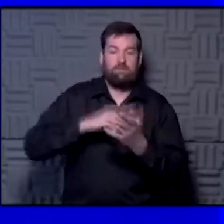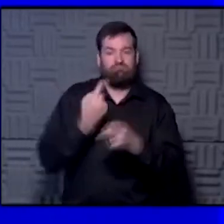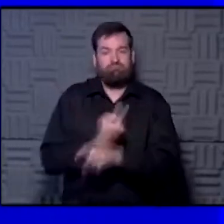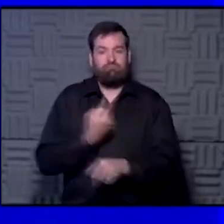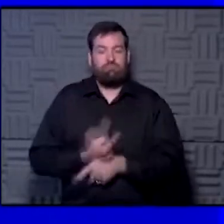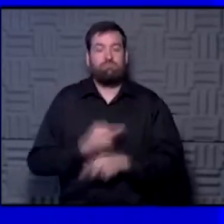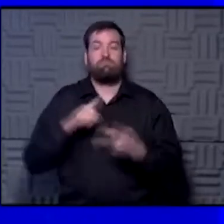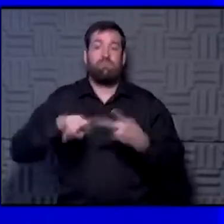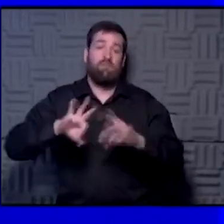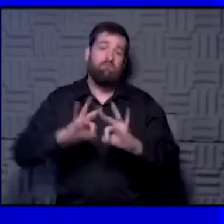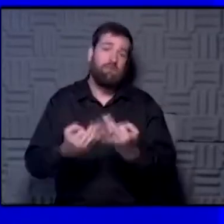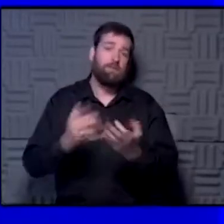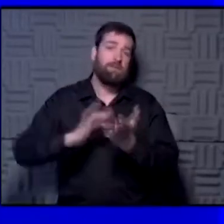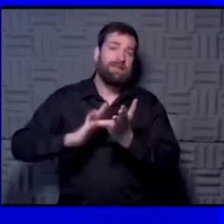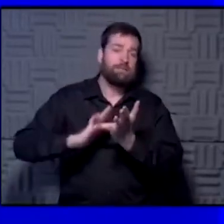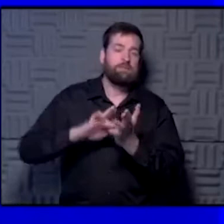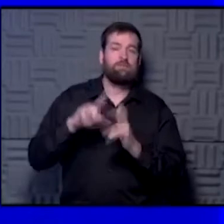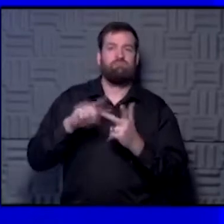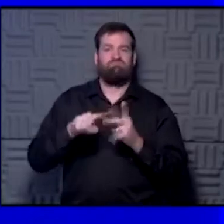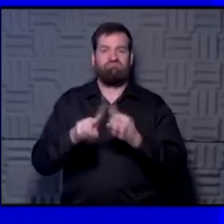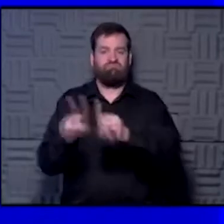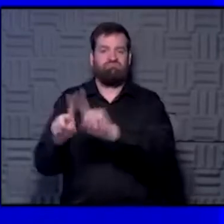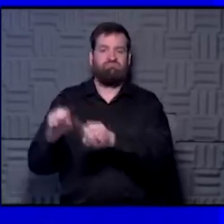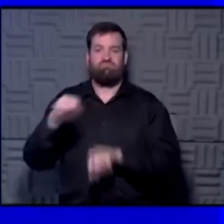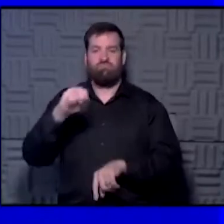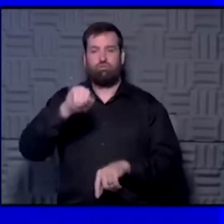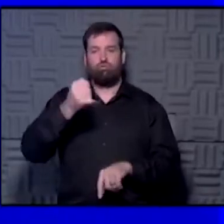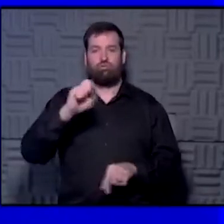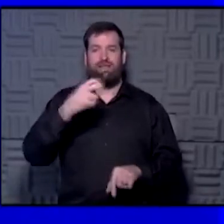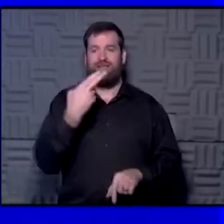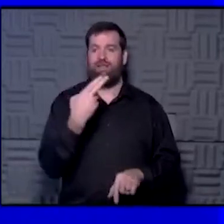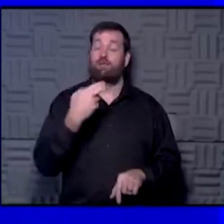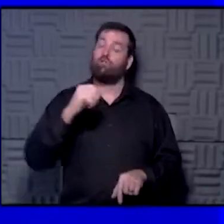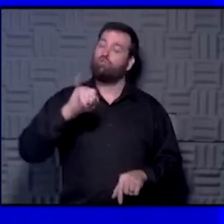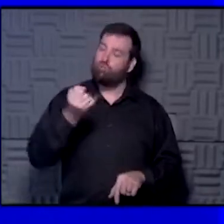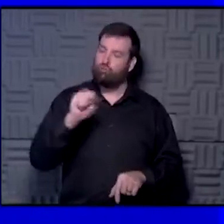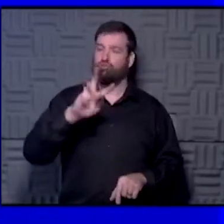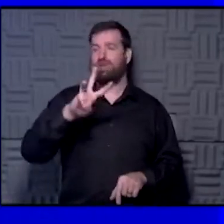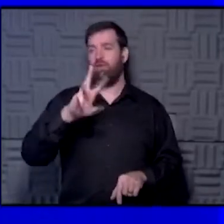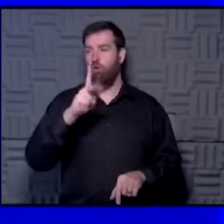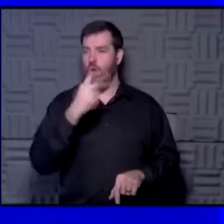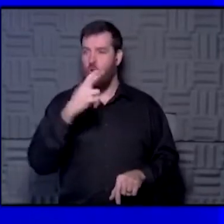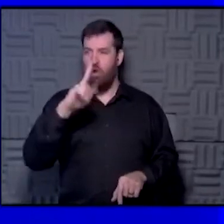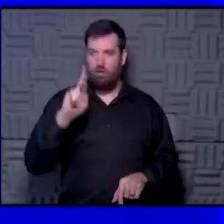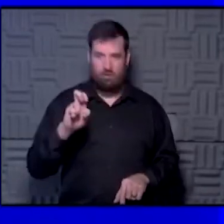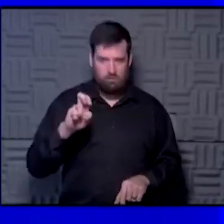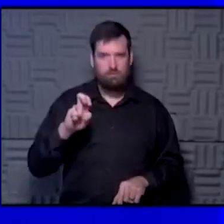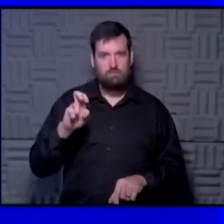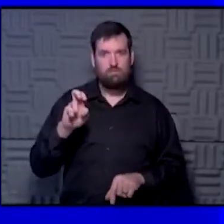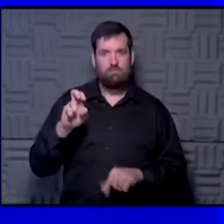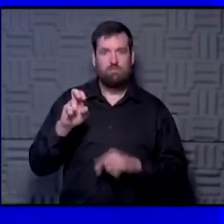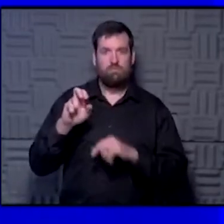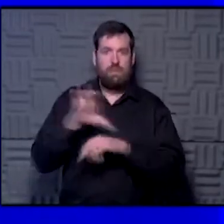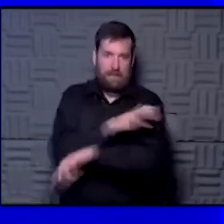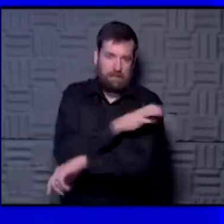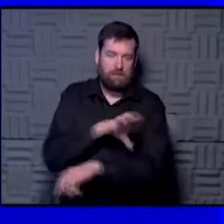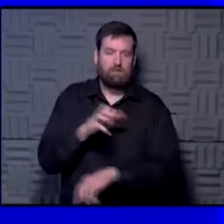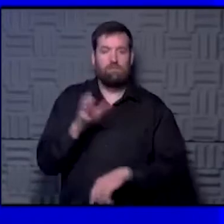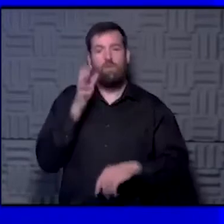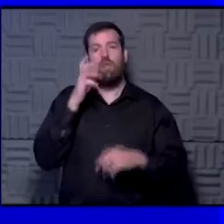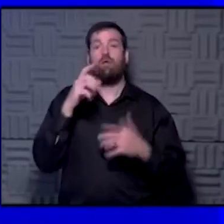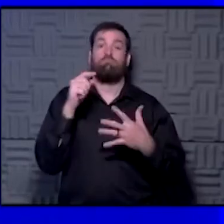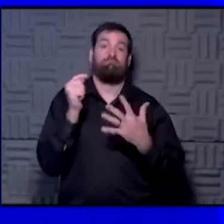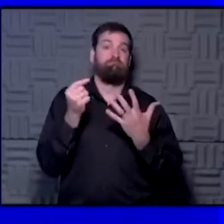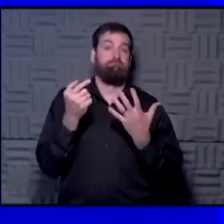also family medicine and other clinics, Jayhawk clinics around our community. So they will be dealing a lot with